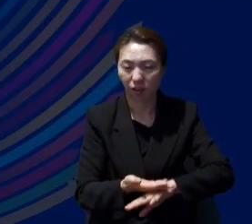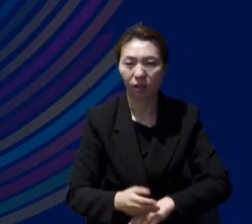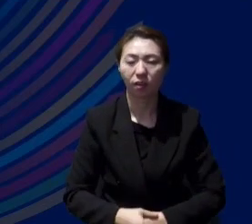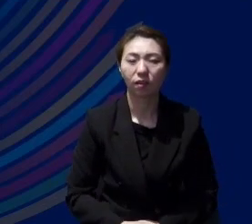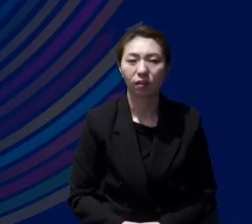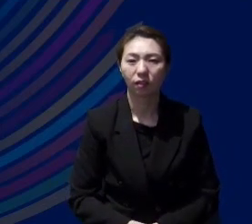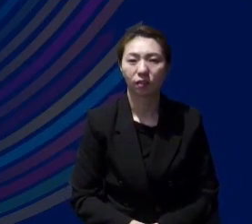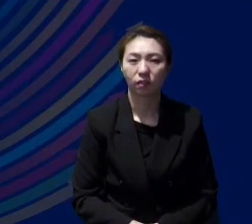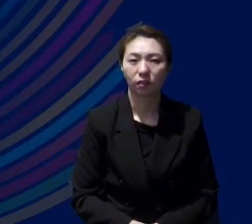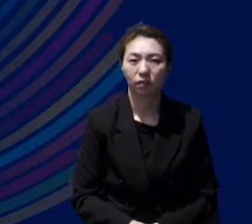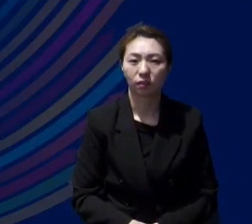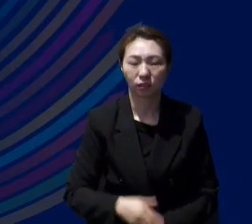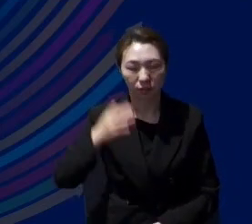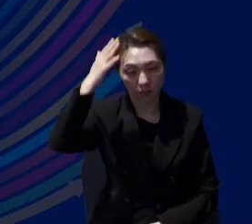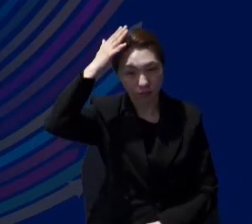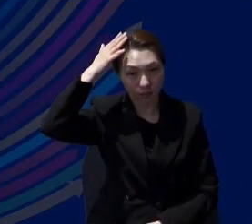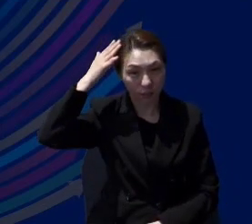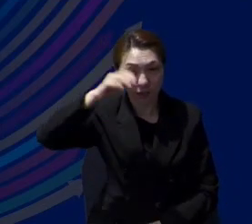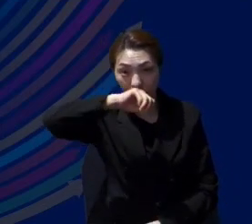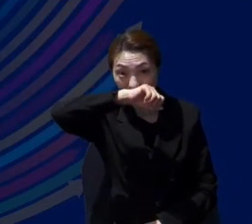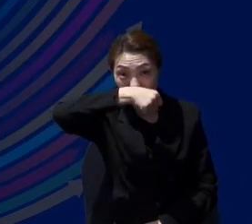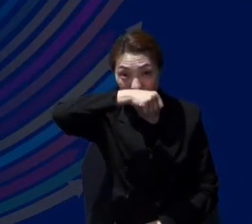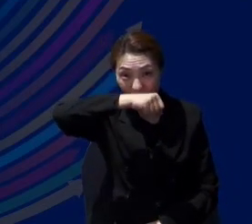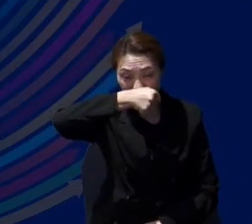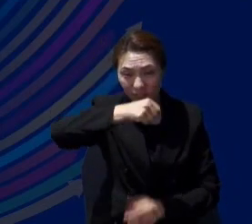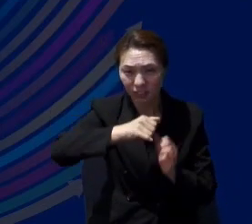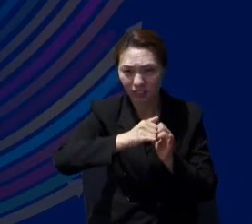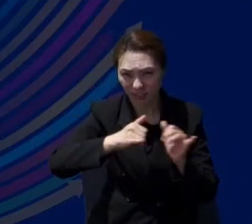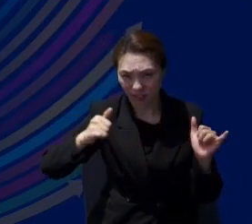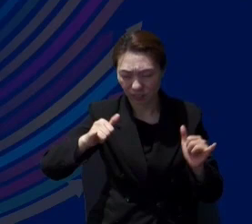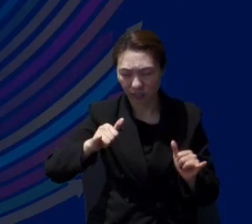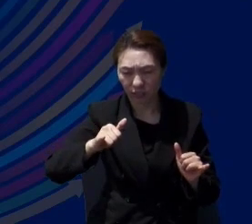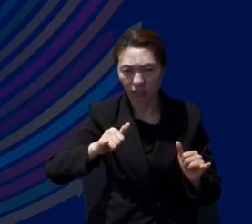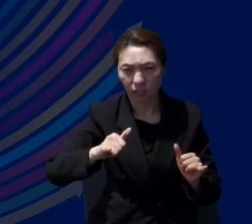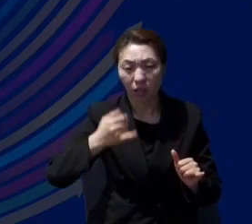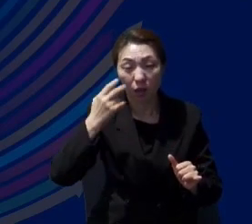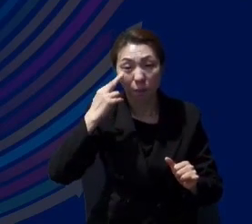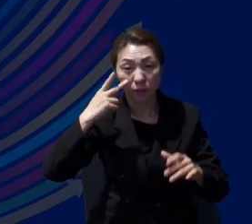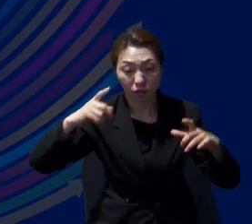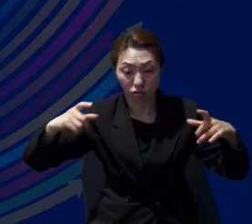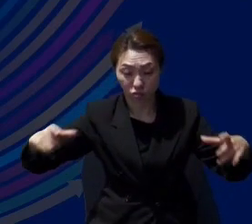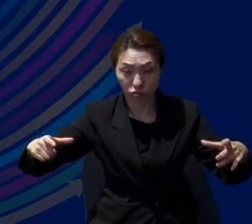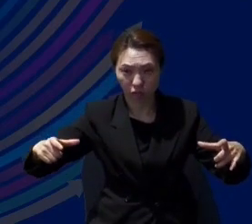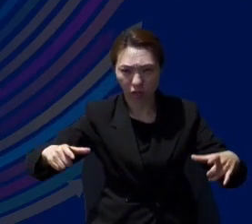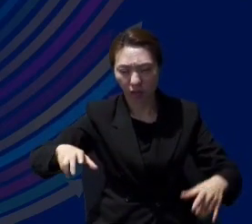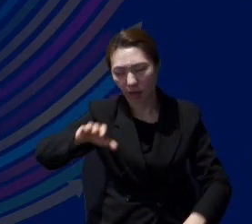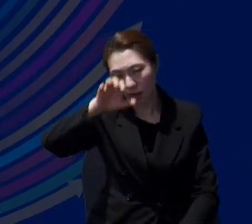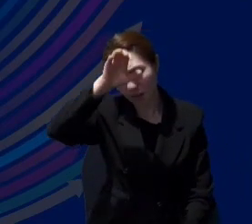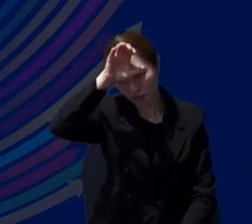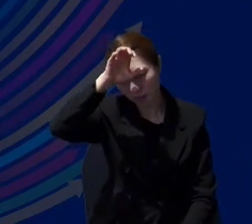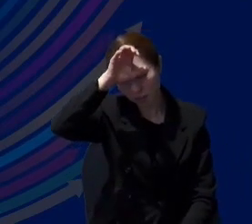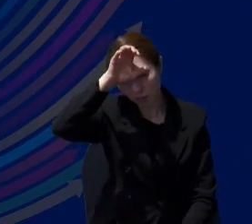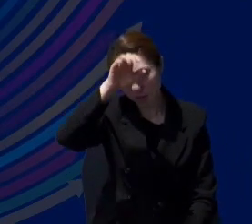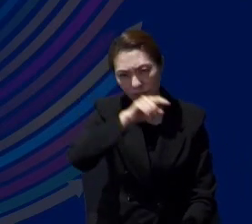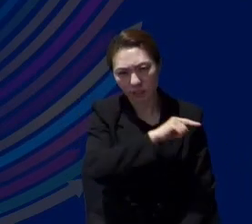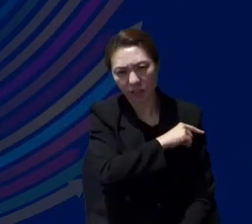the highest mortality rate nationally and also in almost every county, has really extremely high mortality, in particular in